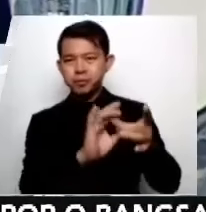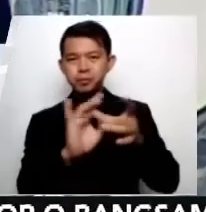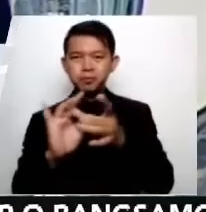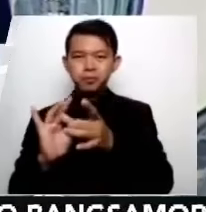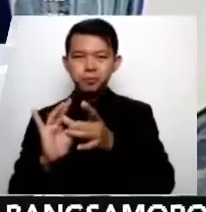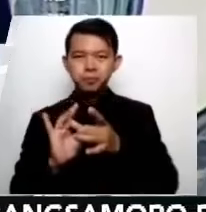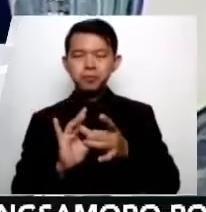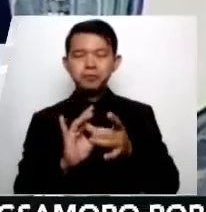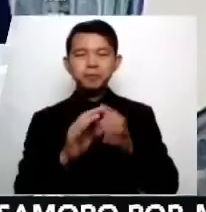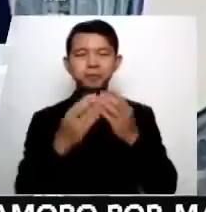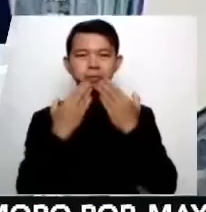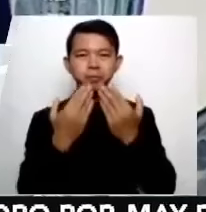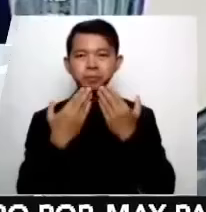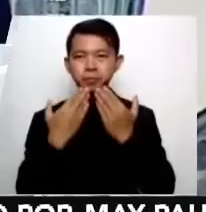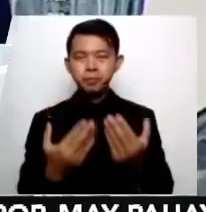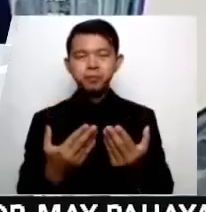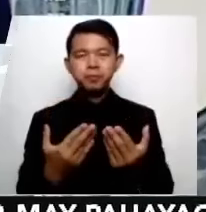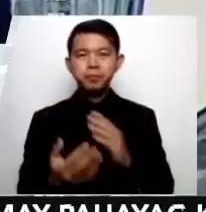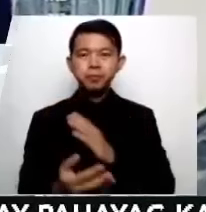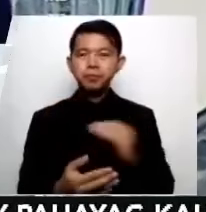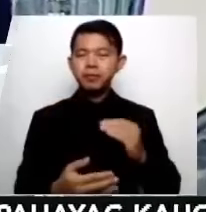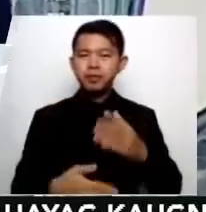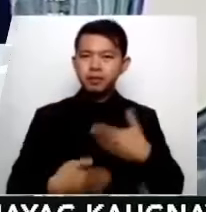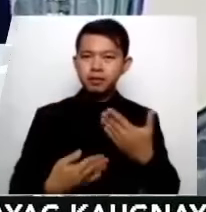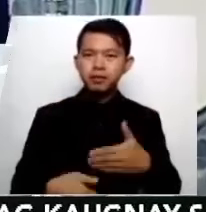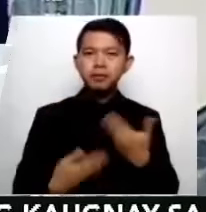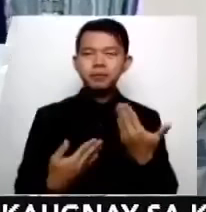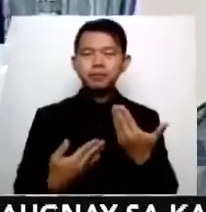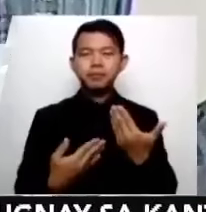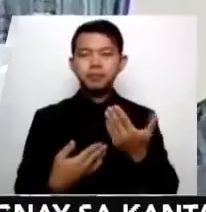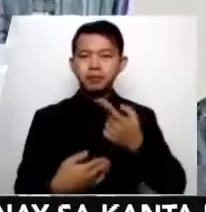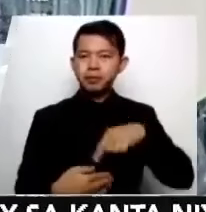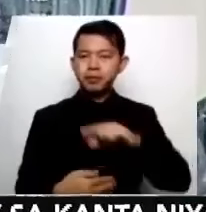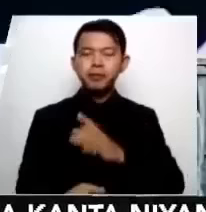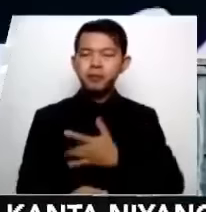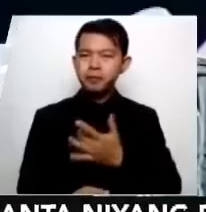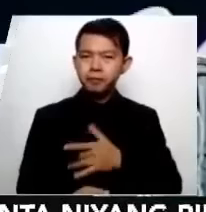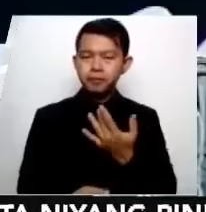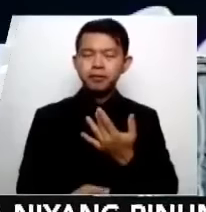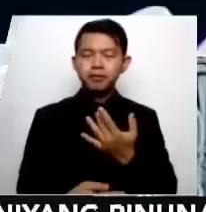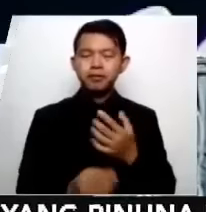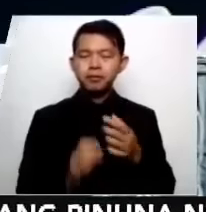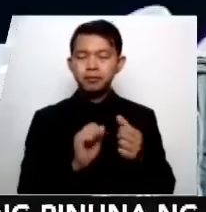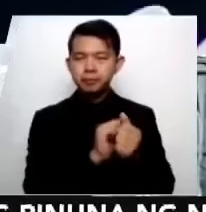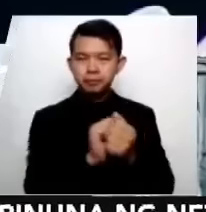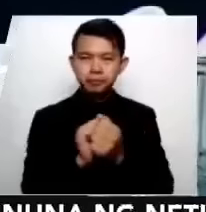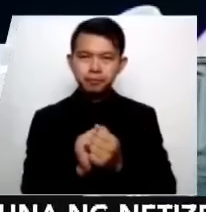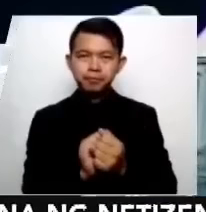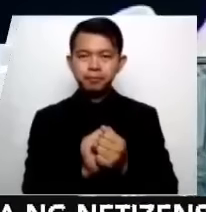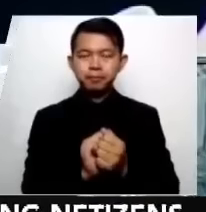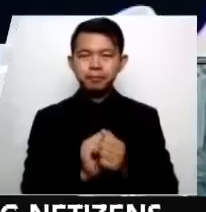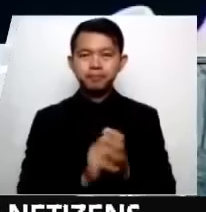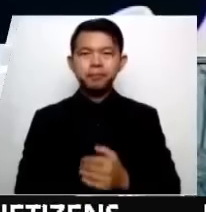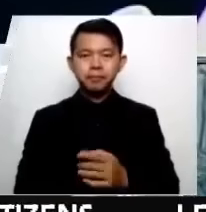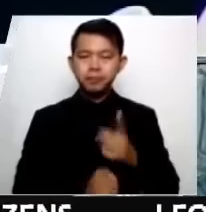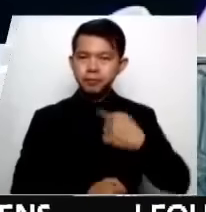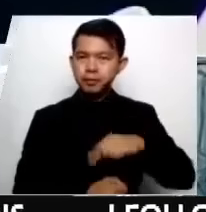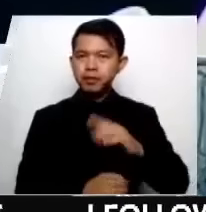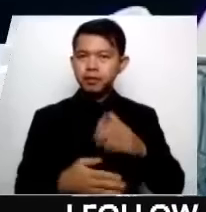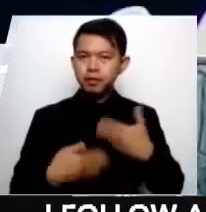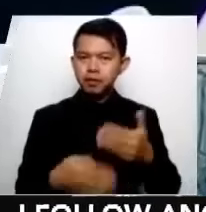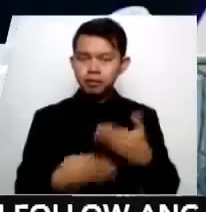gratitude, and happiness that we all felt when we were together. It is our pleasure. We are very proud,